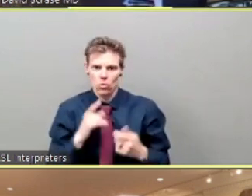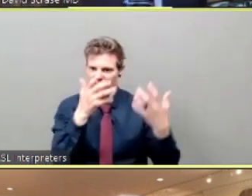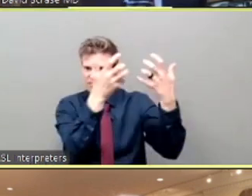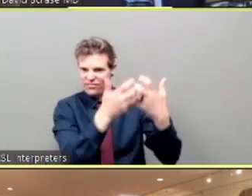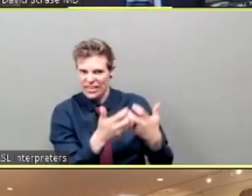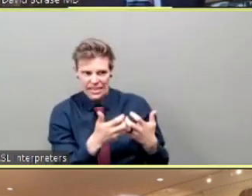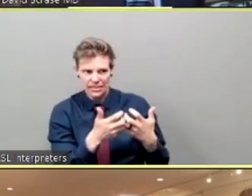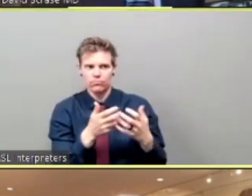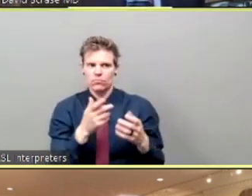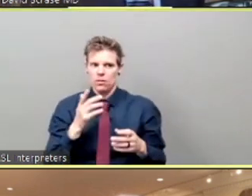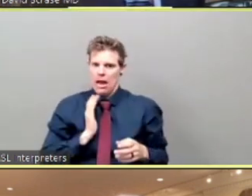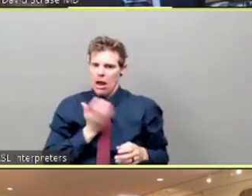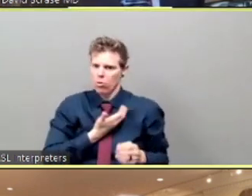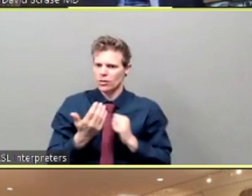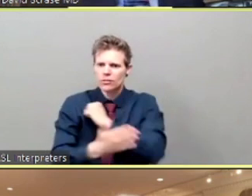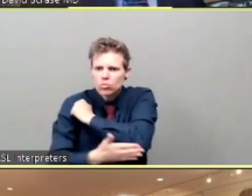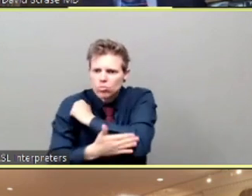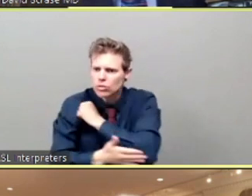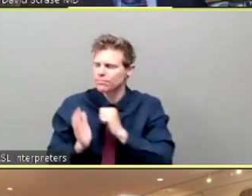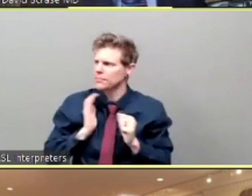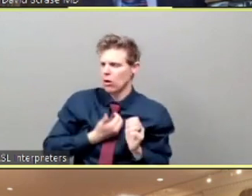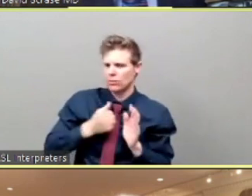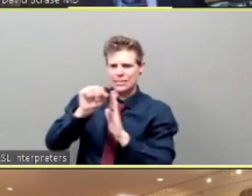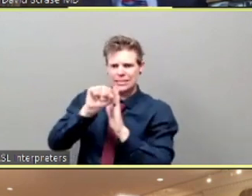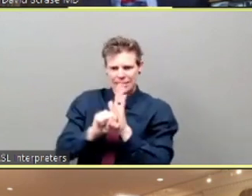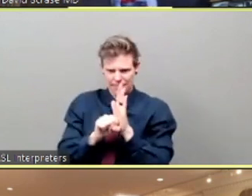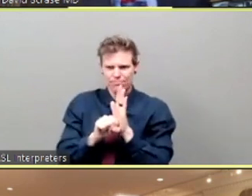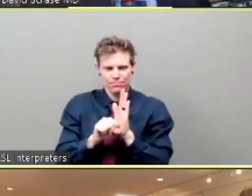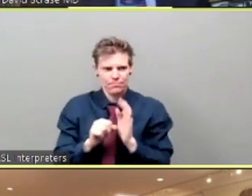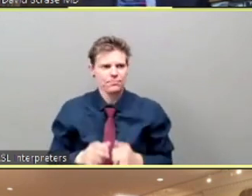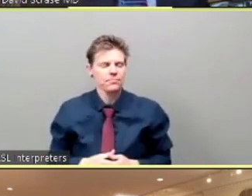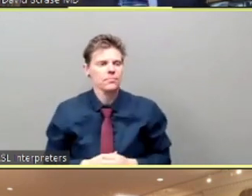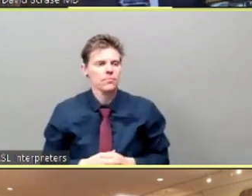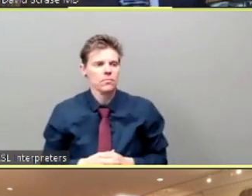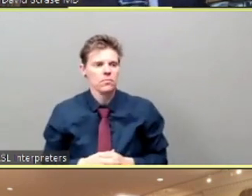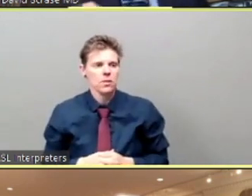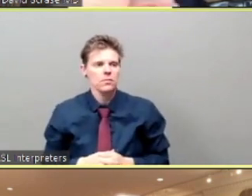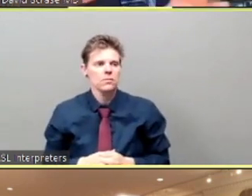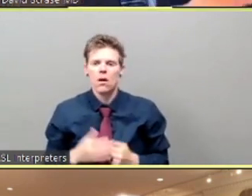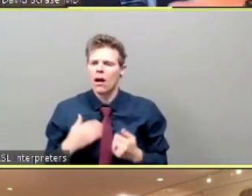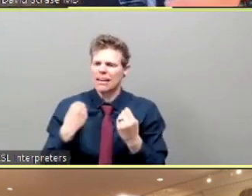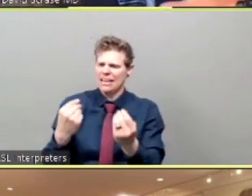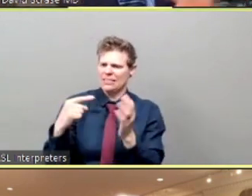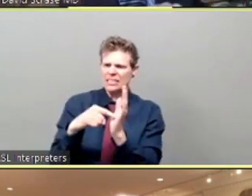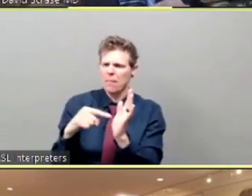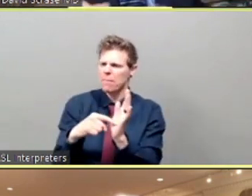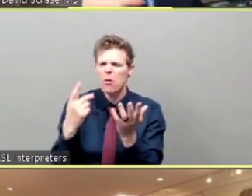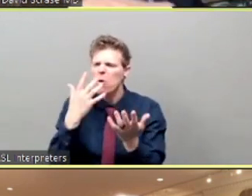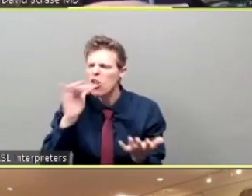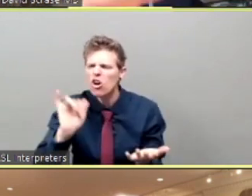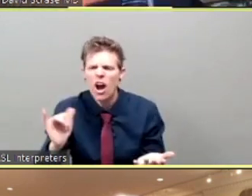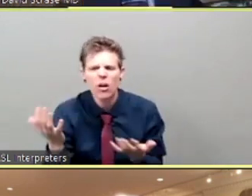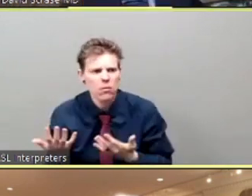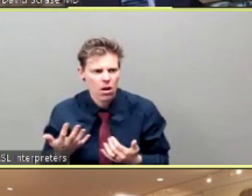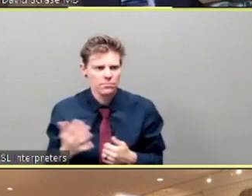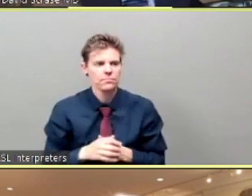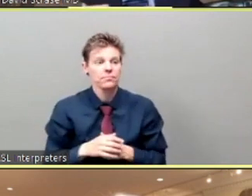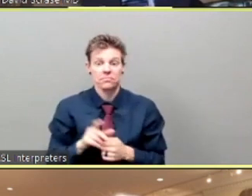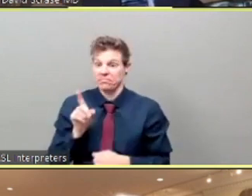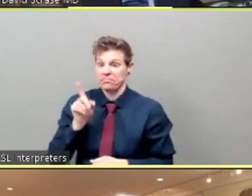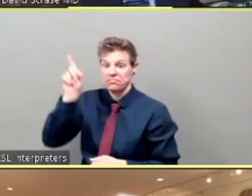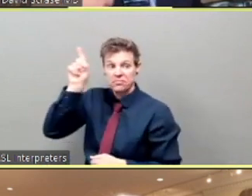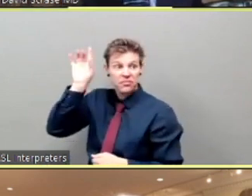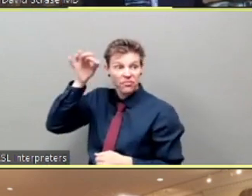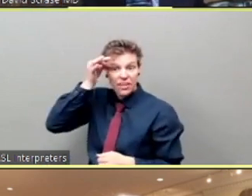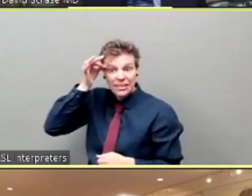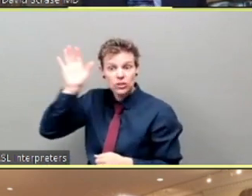work. And to give you an example of why this was important, federal vaccines are not administered equally across the